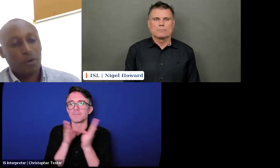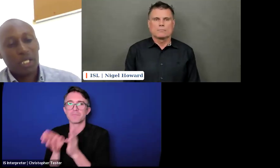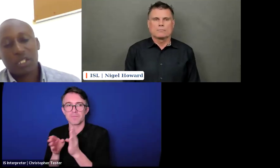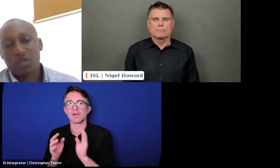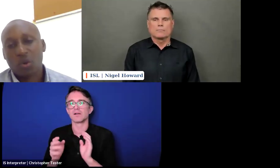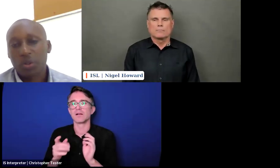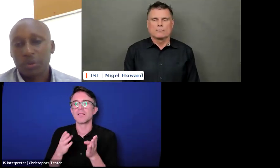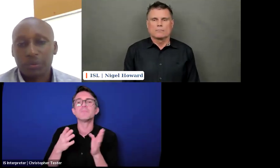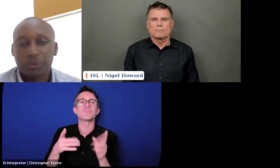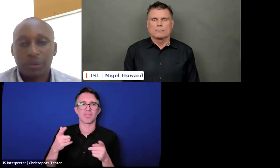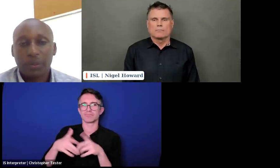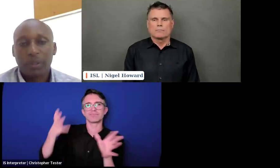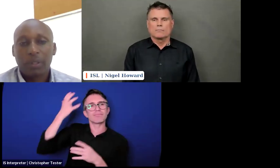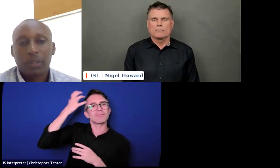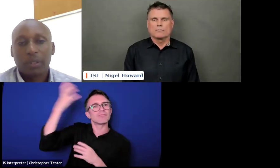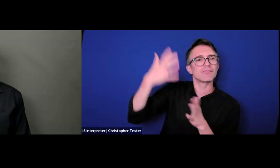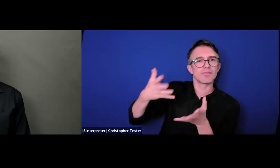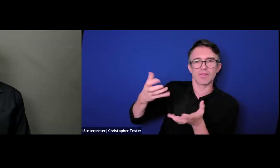that focuses on